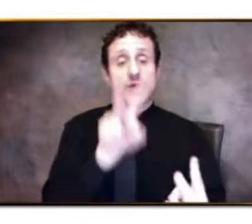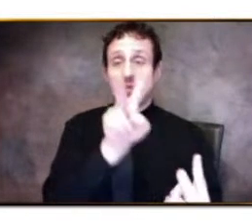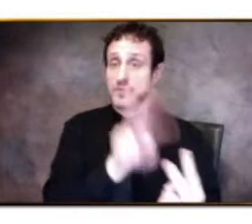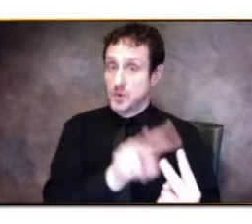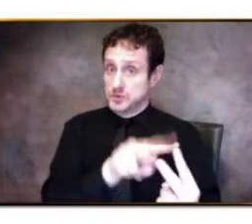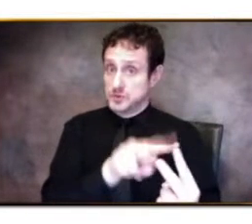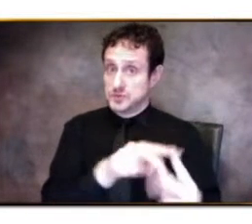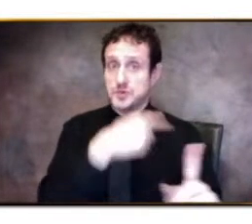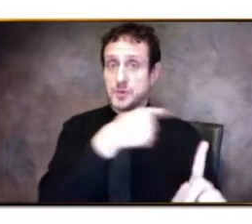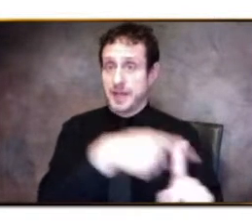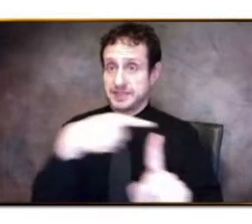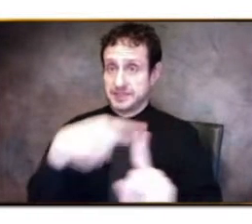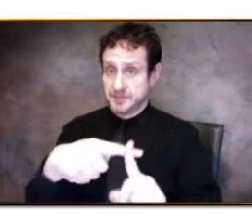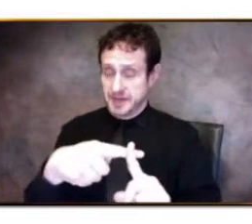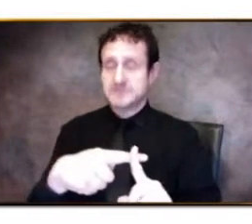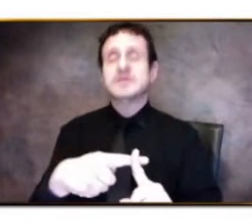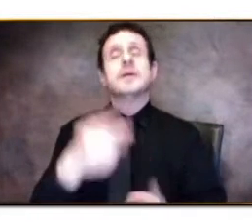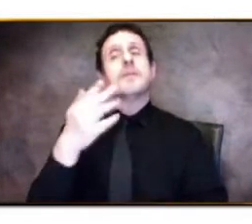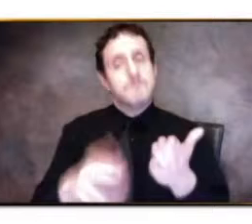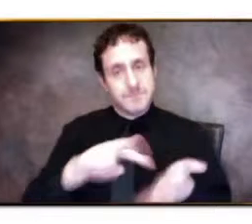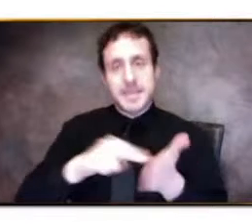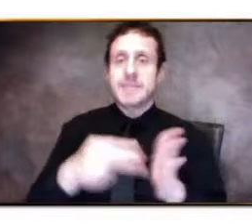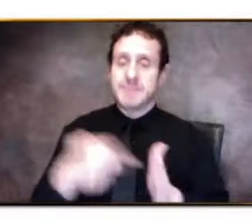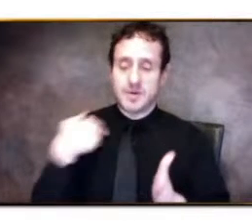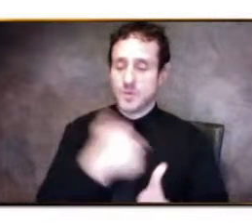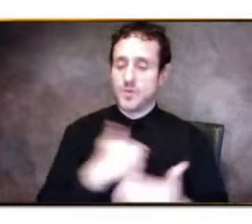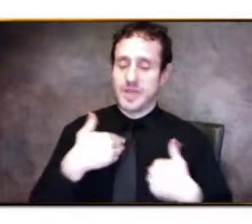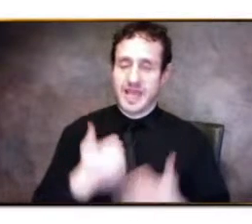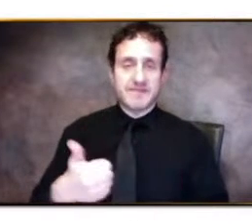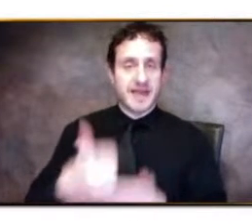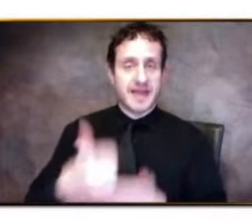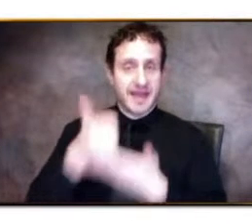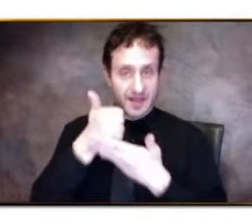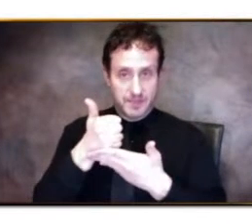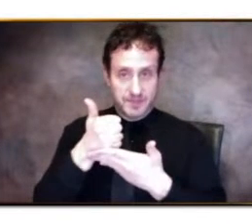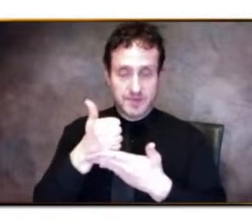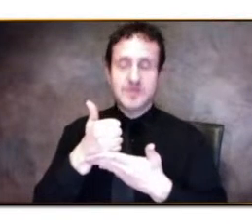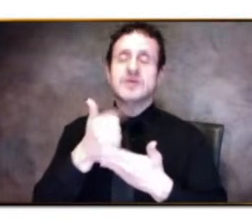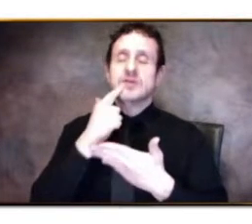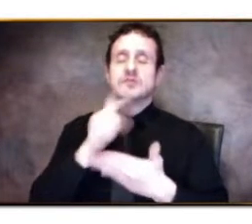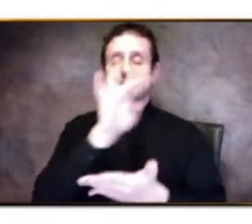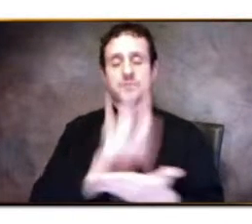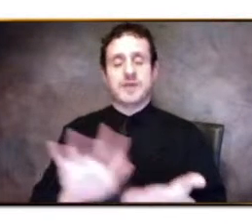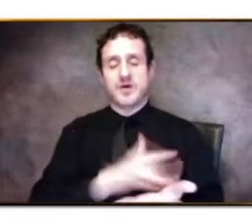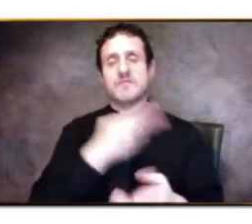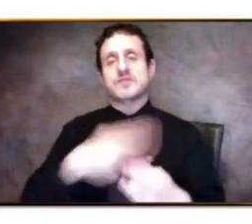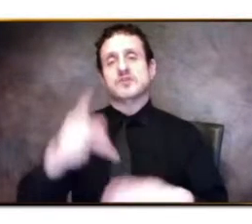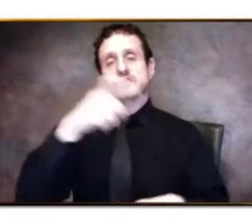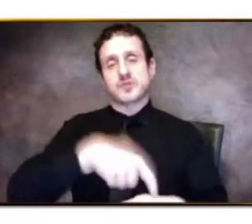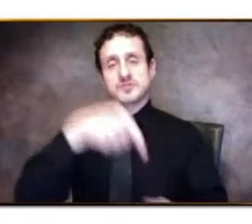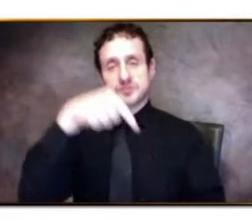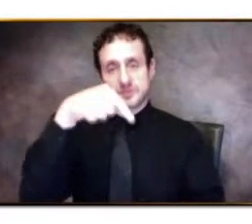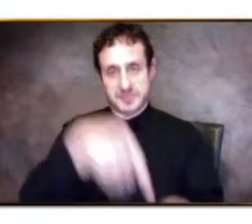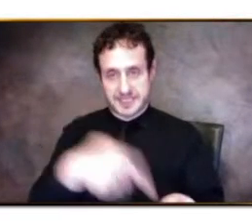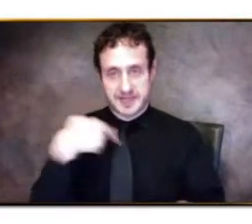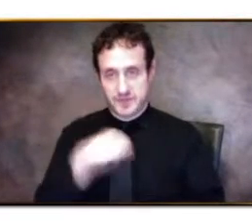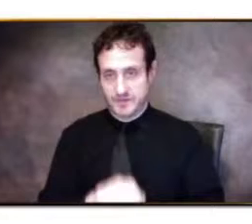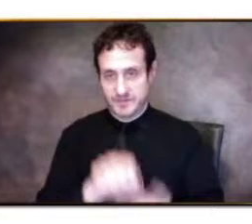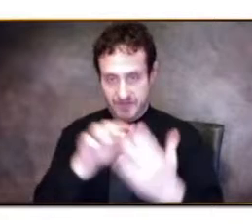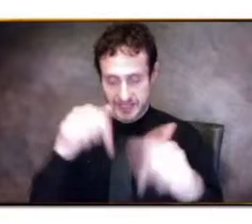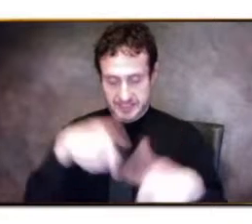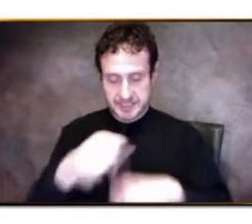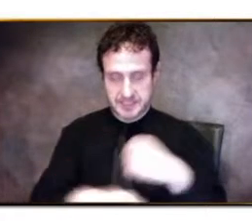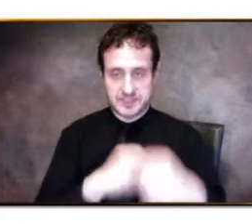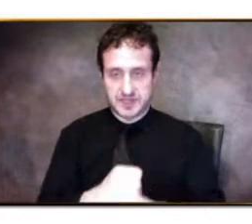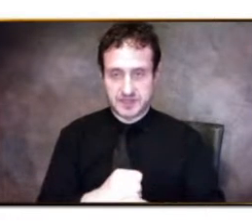that we will receive help to overcome the short-term deficit that Illinois faces this year. As you know,